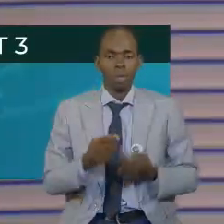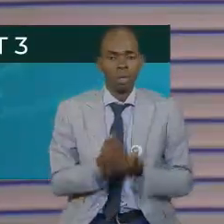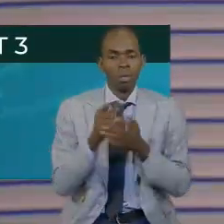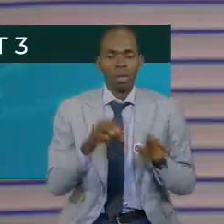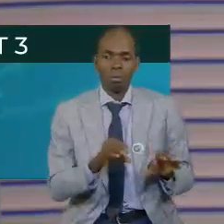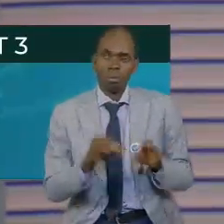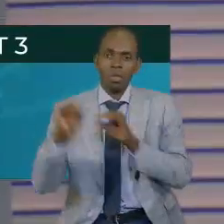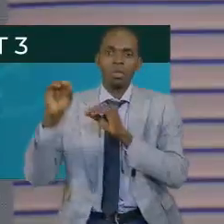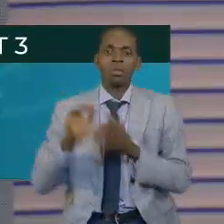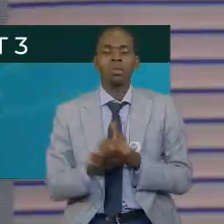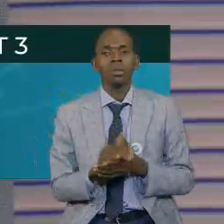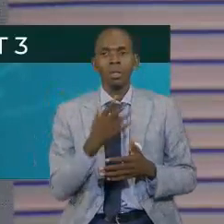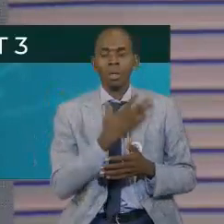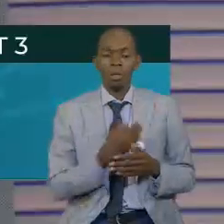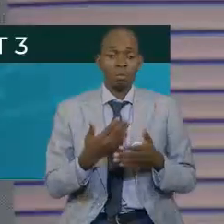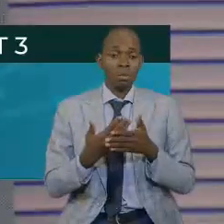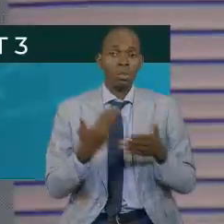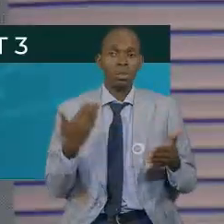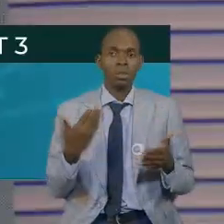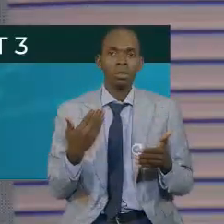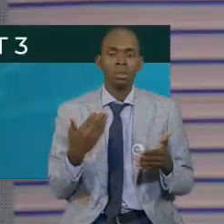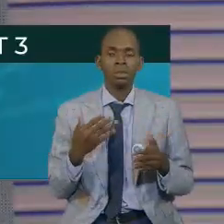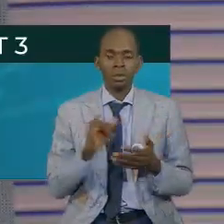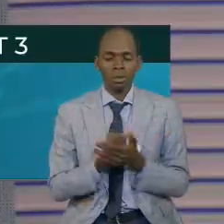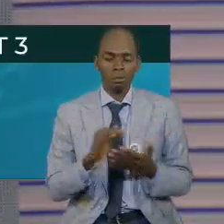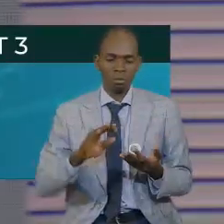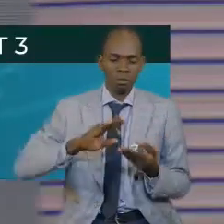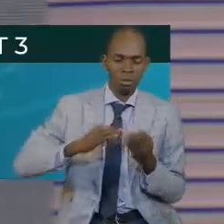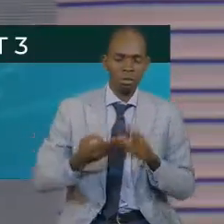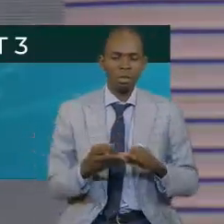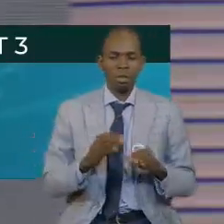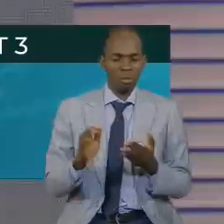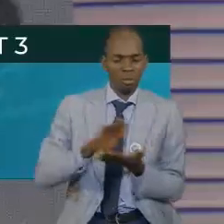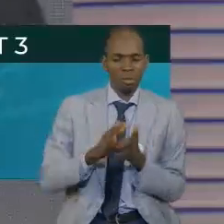And they fold up their tents and they're ready to go on.